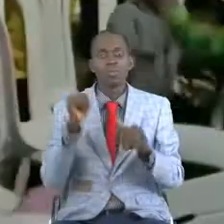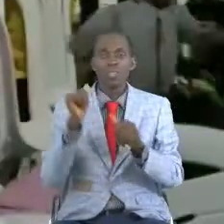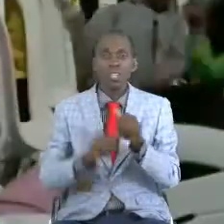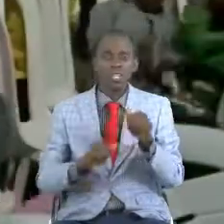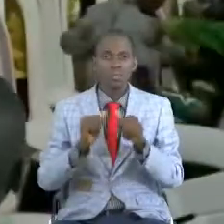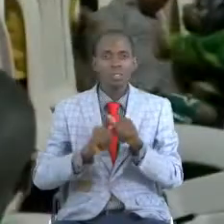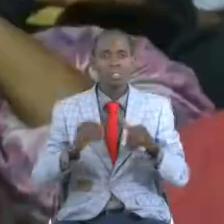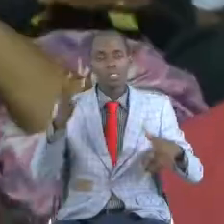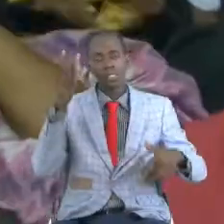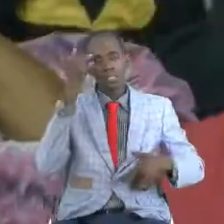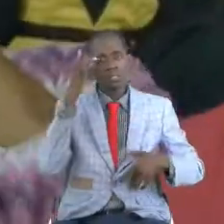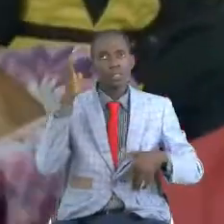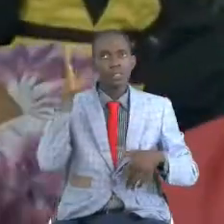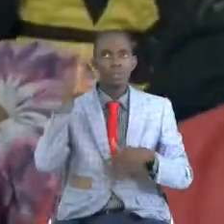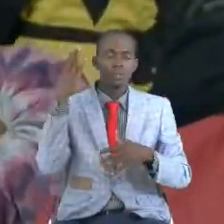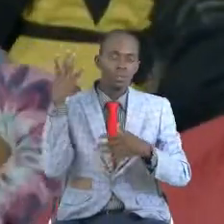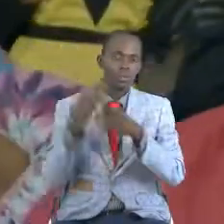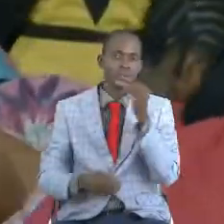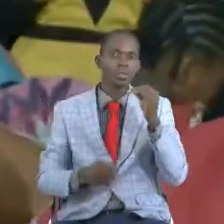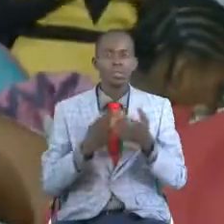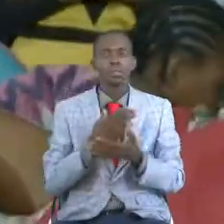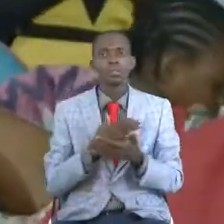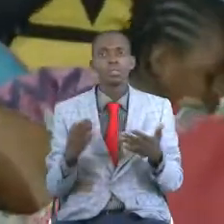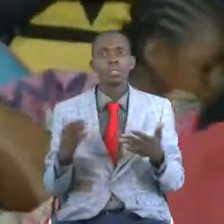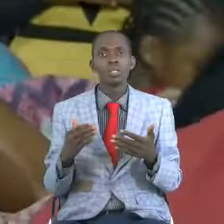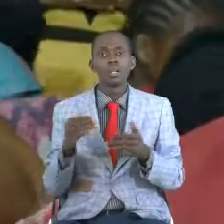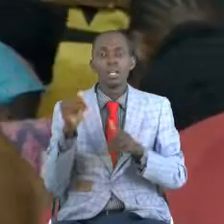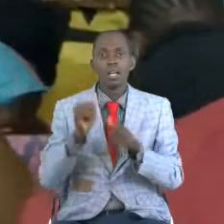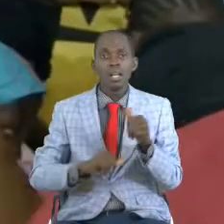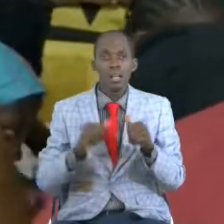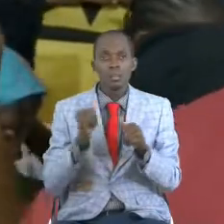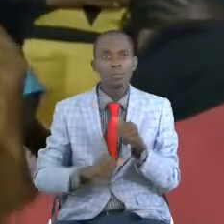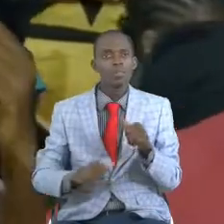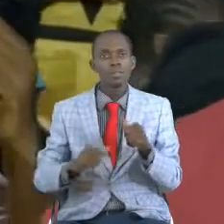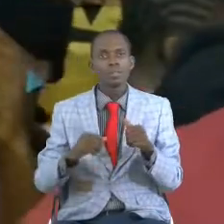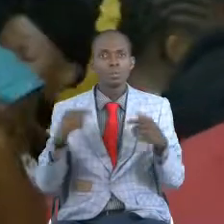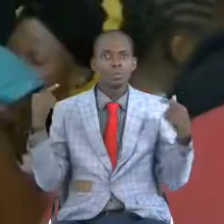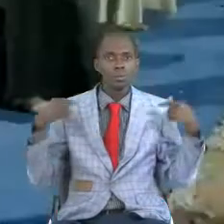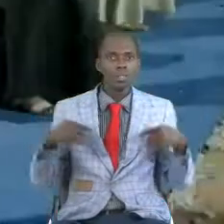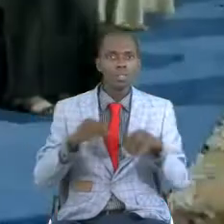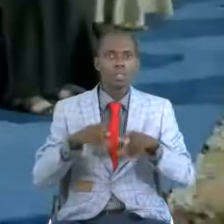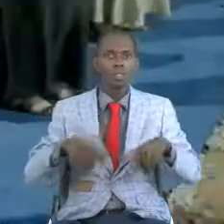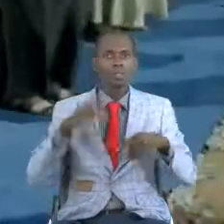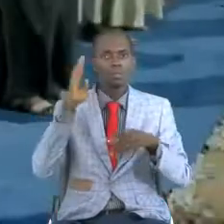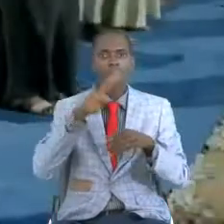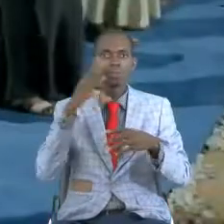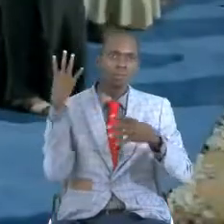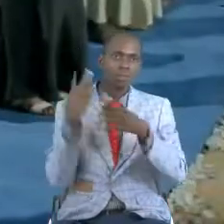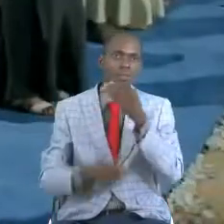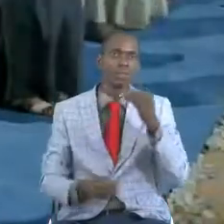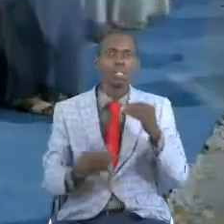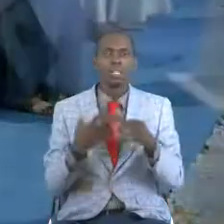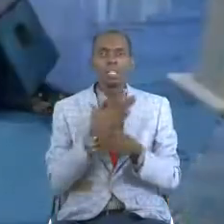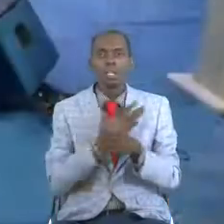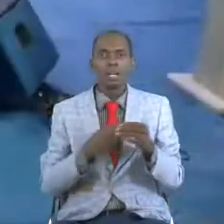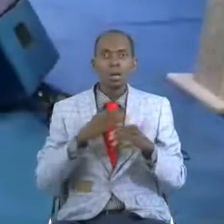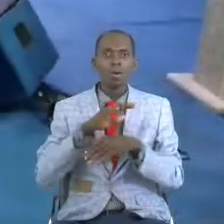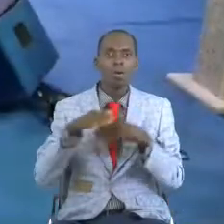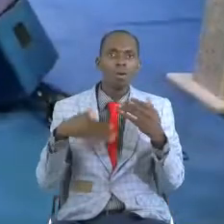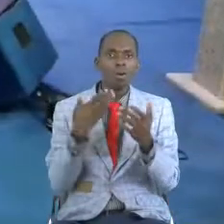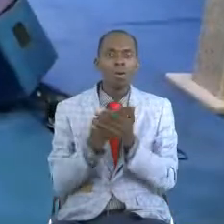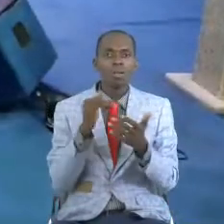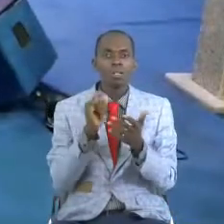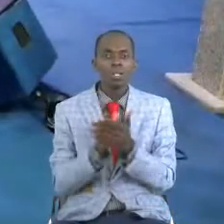will vanish away. Every infirmity will vanish away. And all those operations of